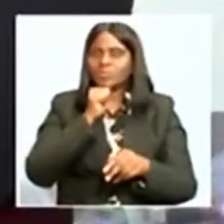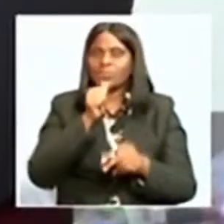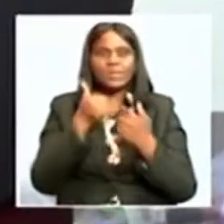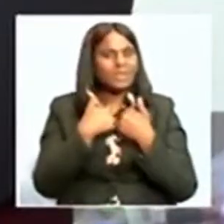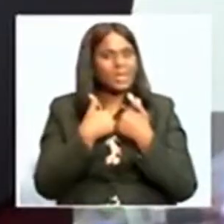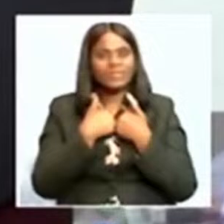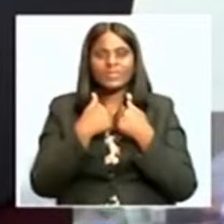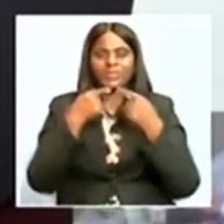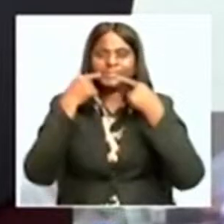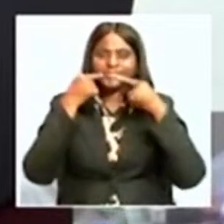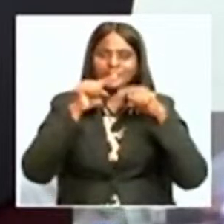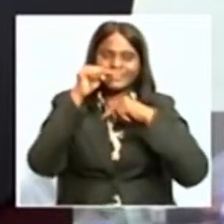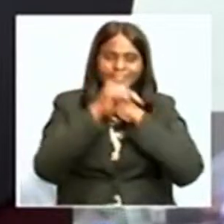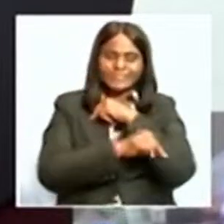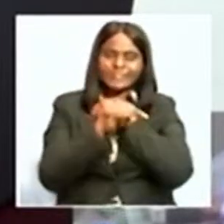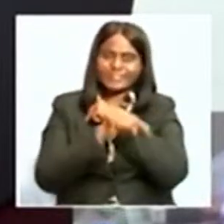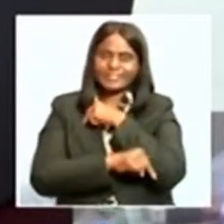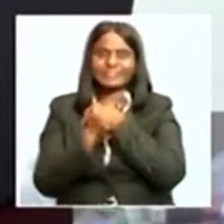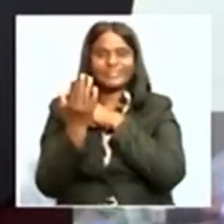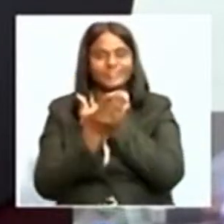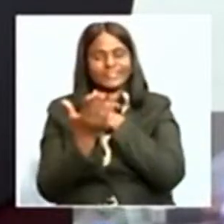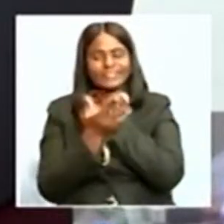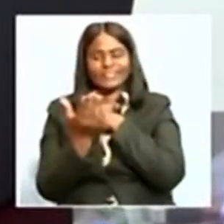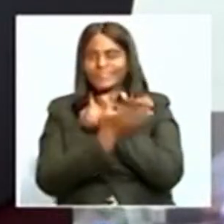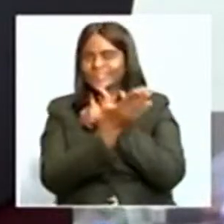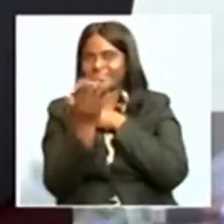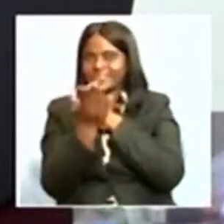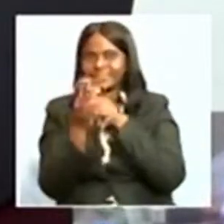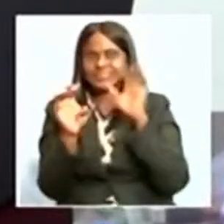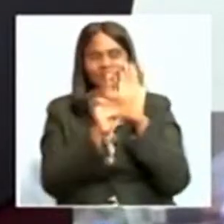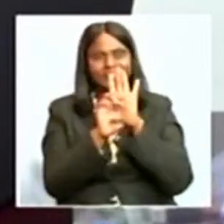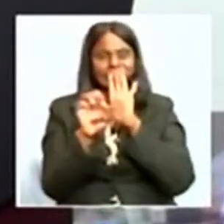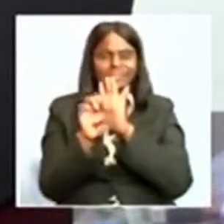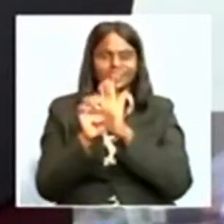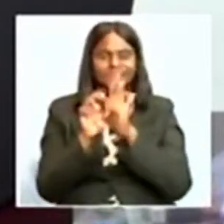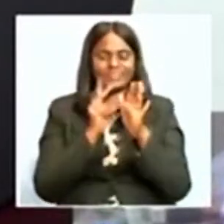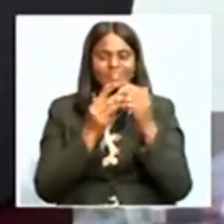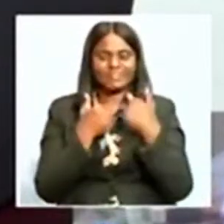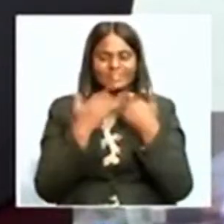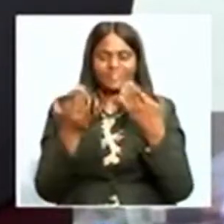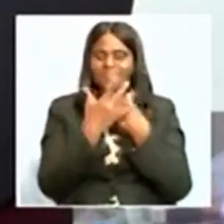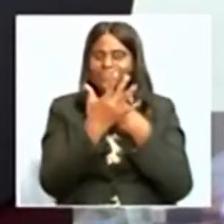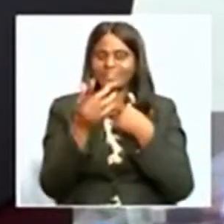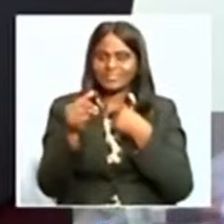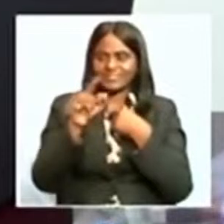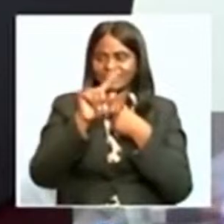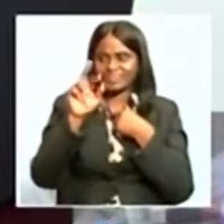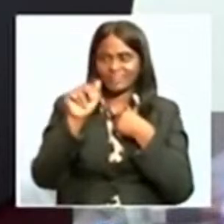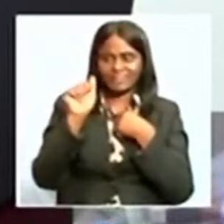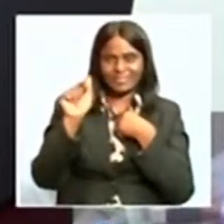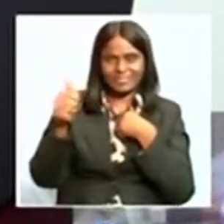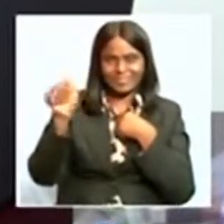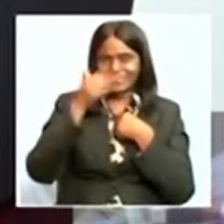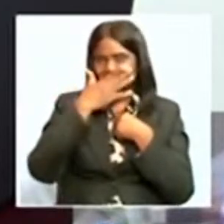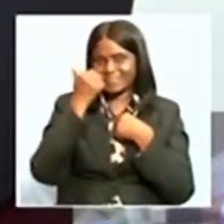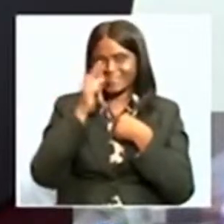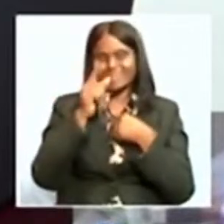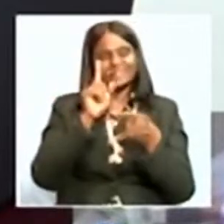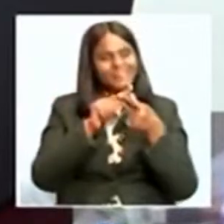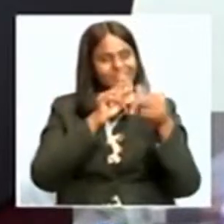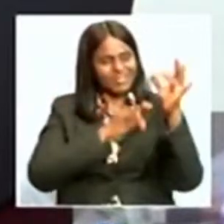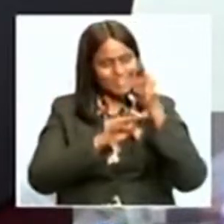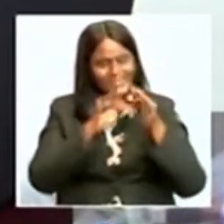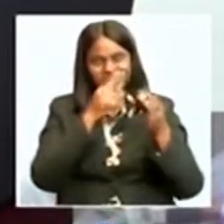the details of those examples. I think ZRA would be the best to state